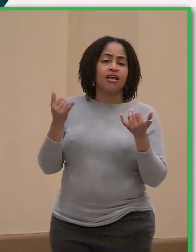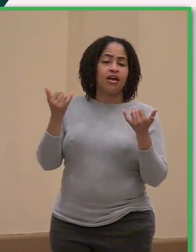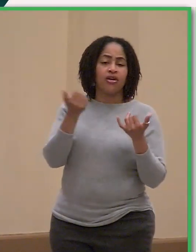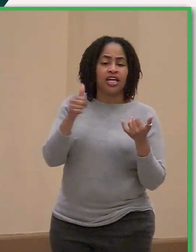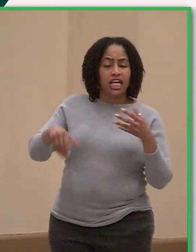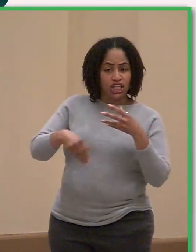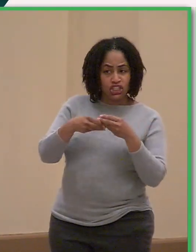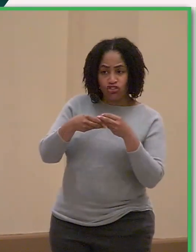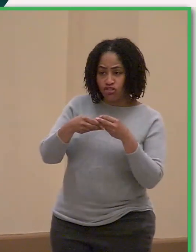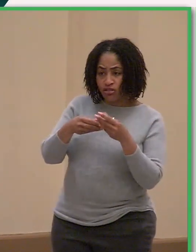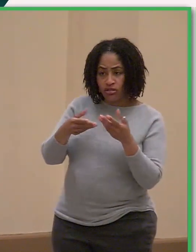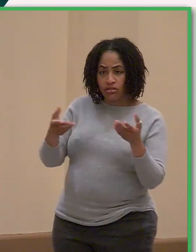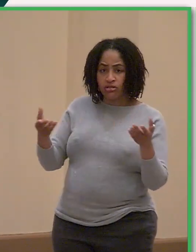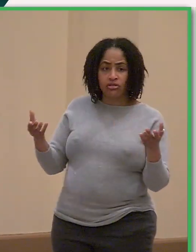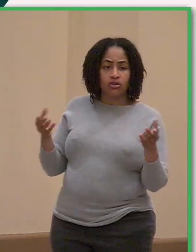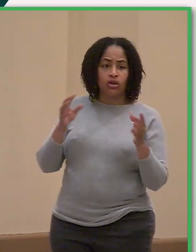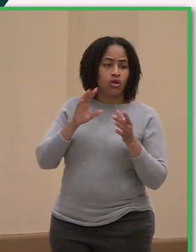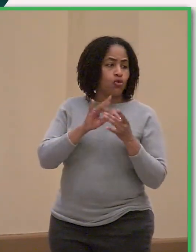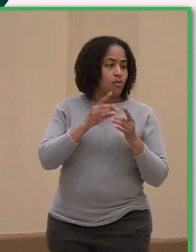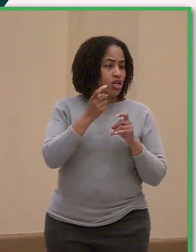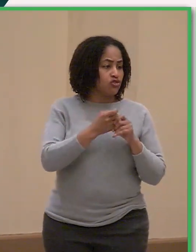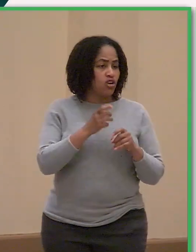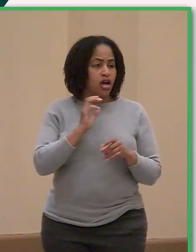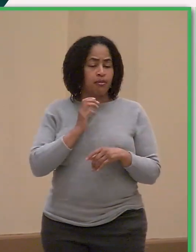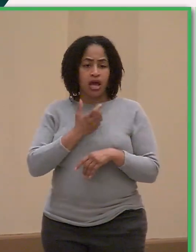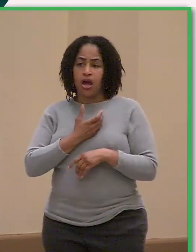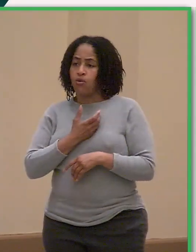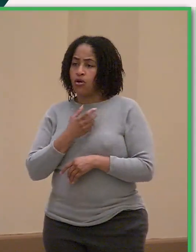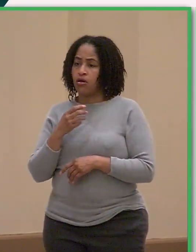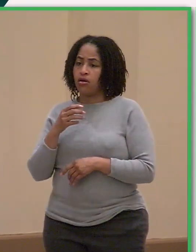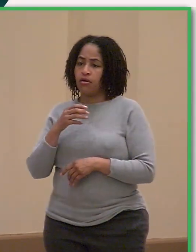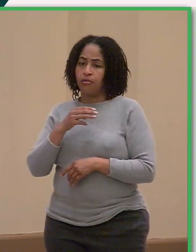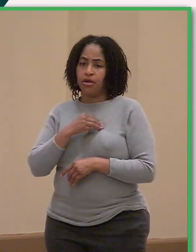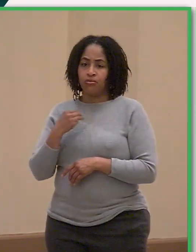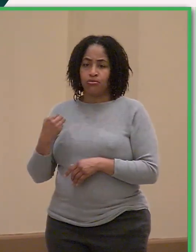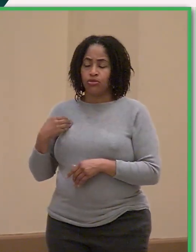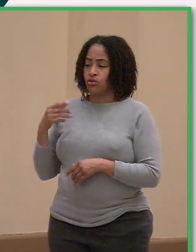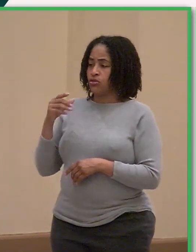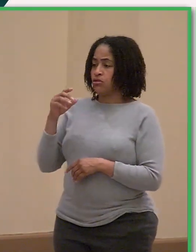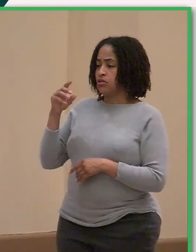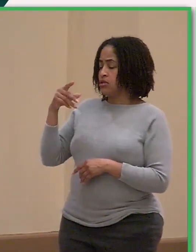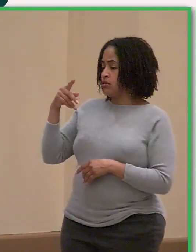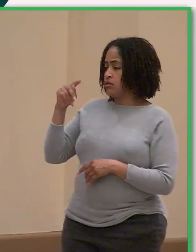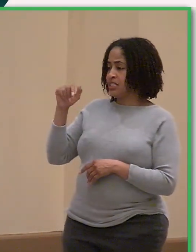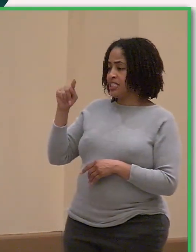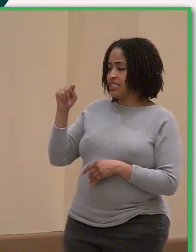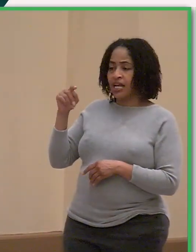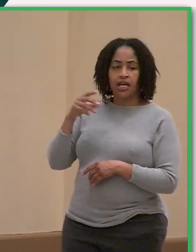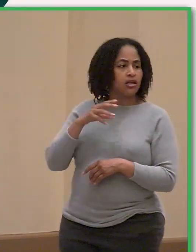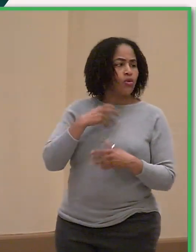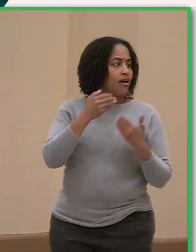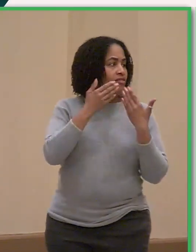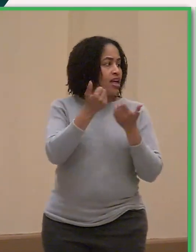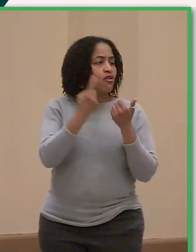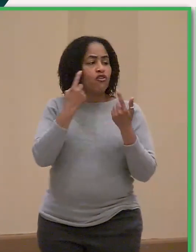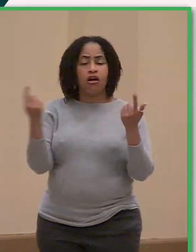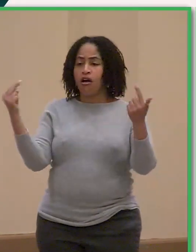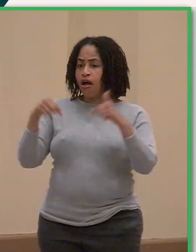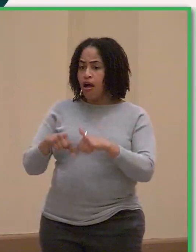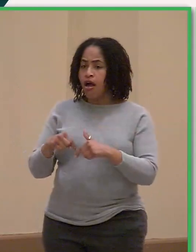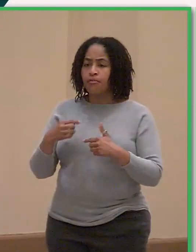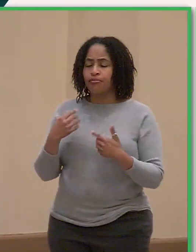any additional remarks from Council President Pro Tem Tate over here in your district? Any closing remarks? No, just want to thank everyone again for coming out